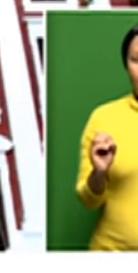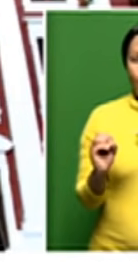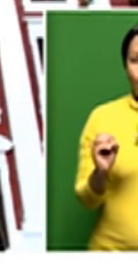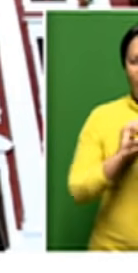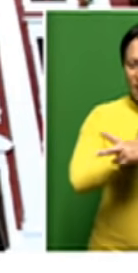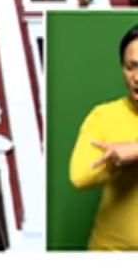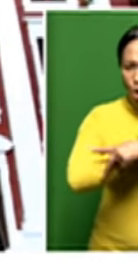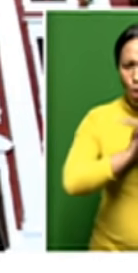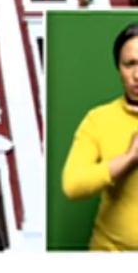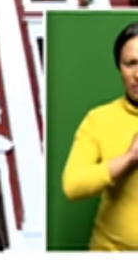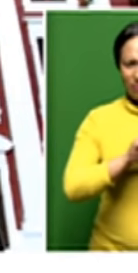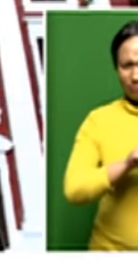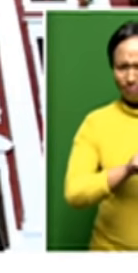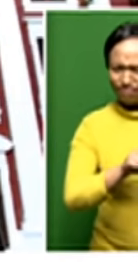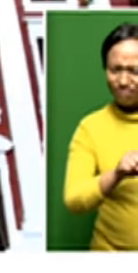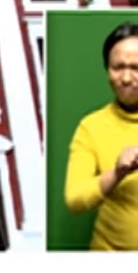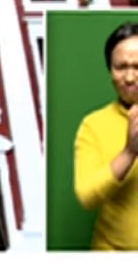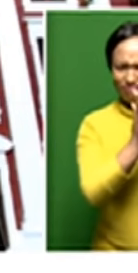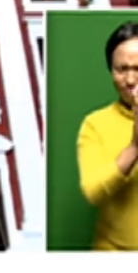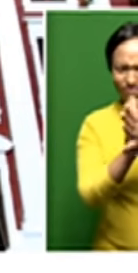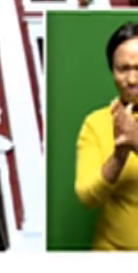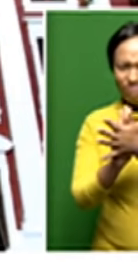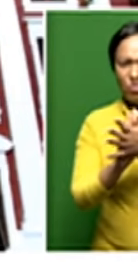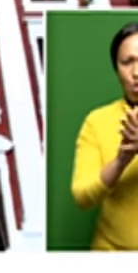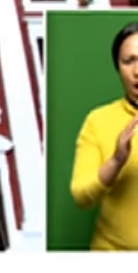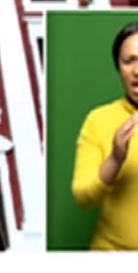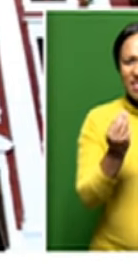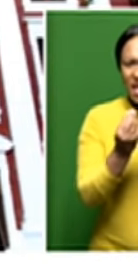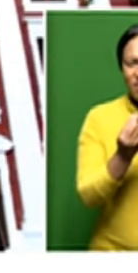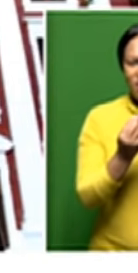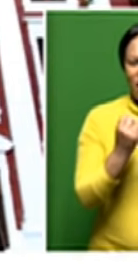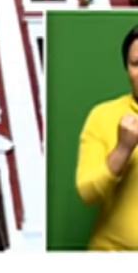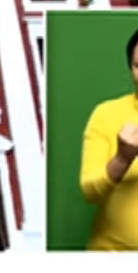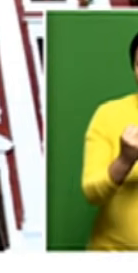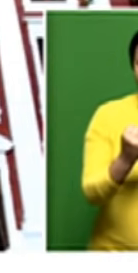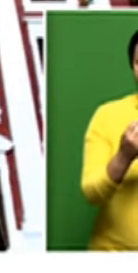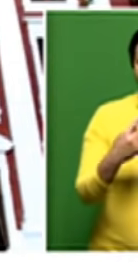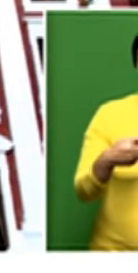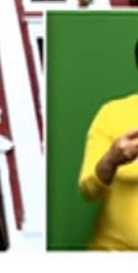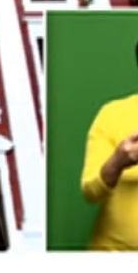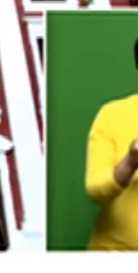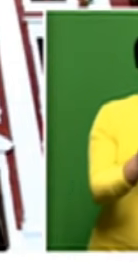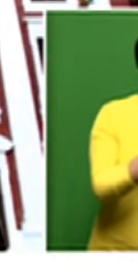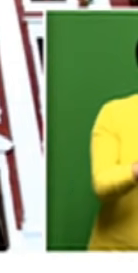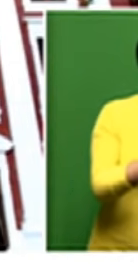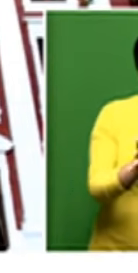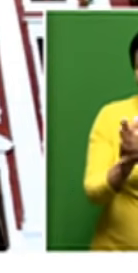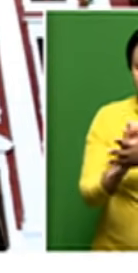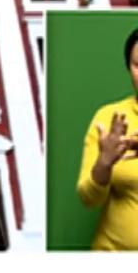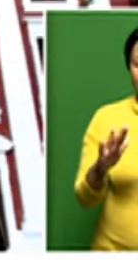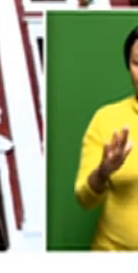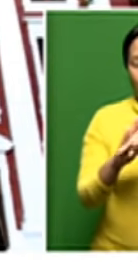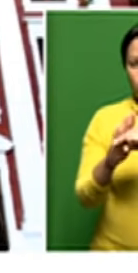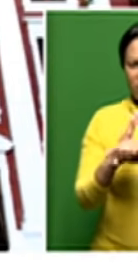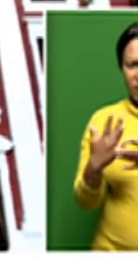and the rioting that took place, absolute mayhem, with property being destroyed and lives having been lost, it became evidently clear